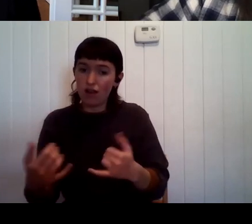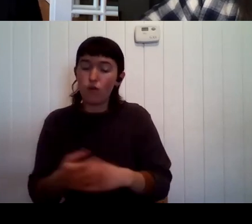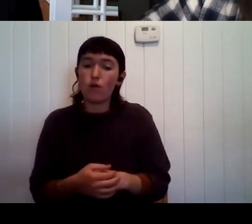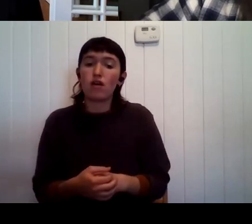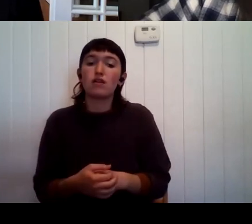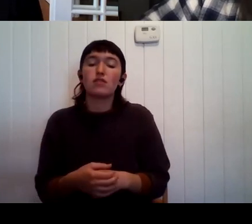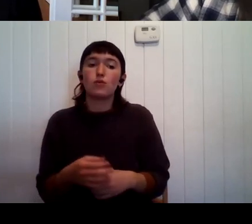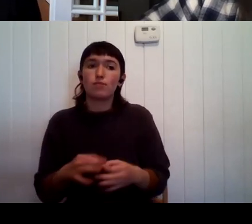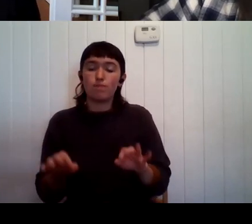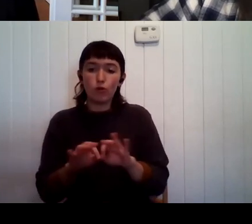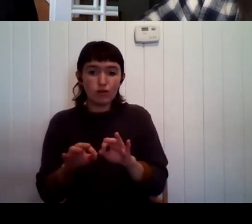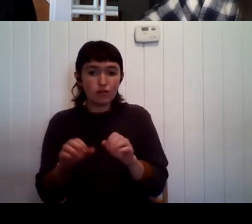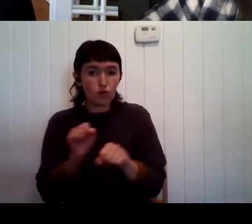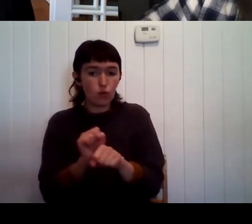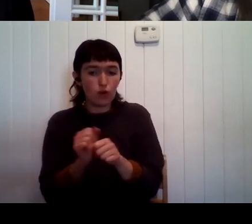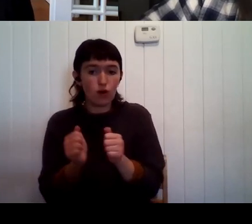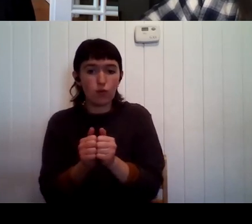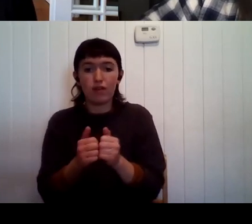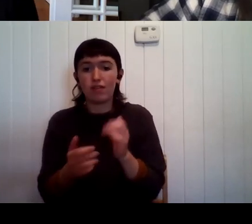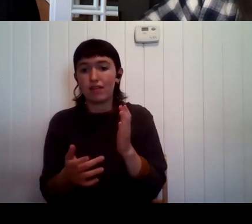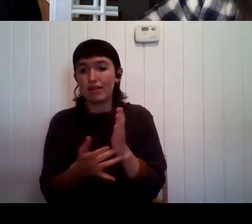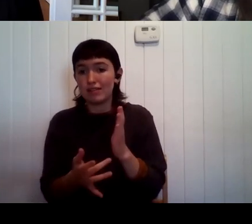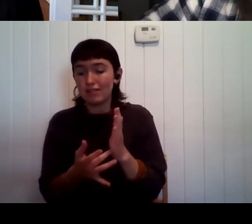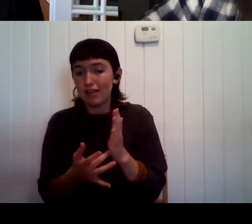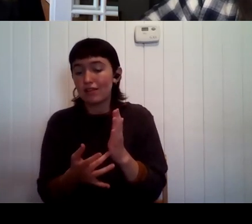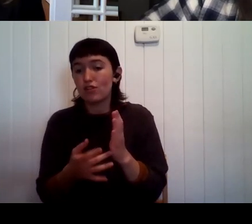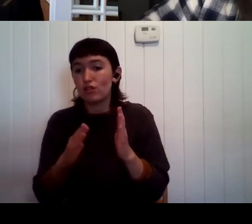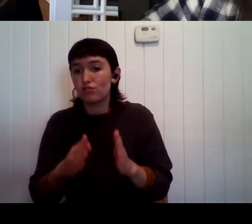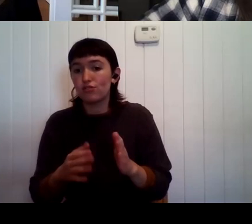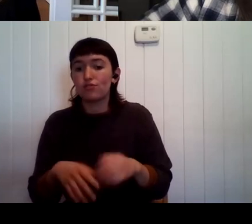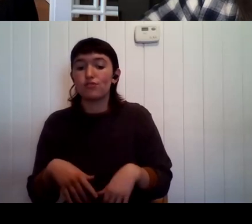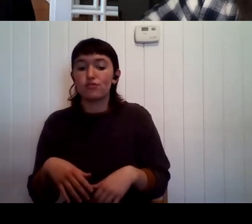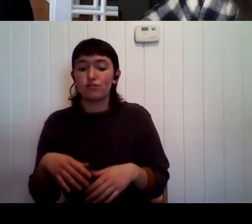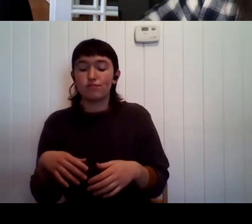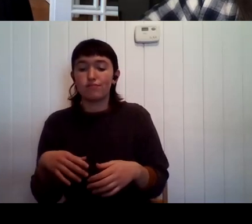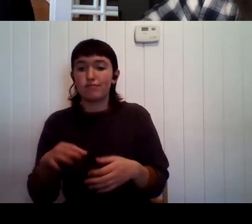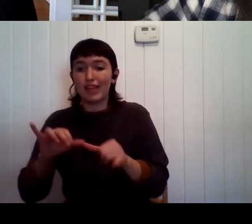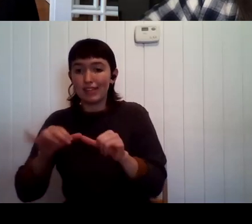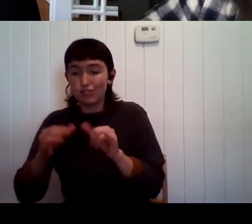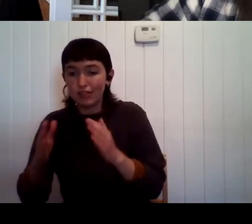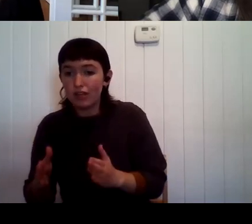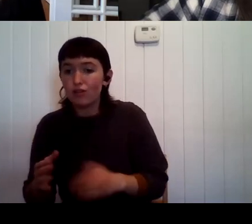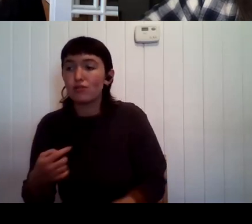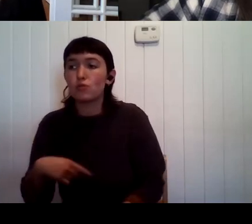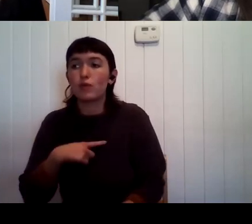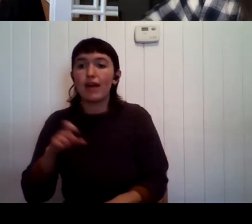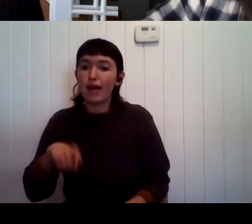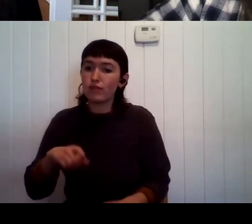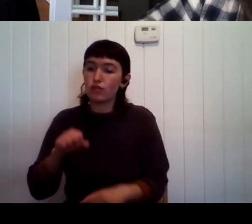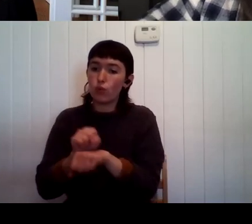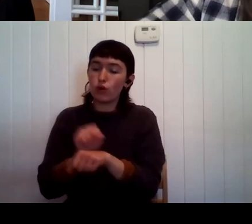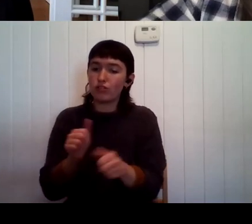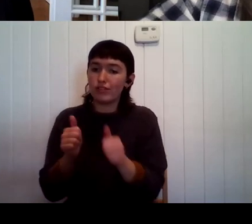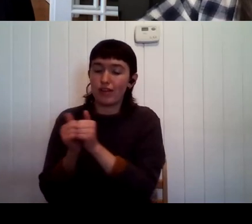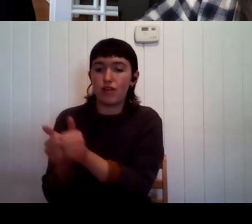and engineers. Like, we all have to work together to stop something like that from happening. We have to figure